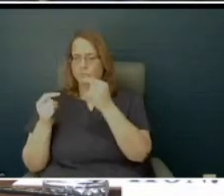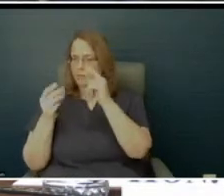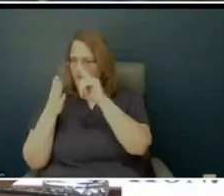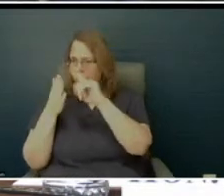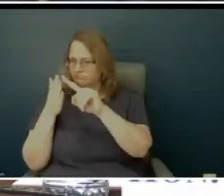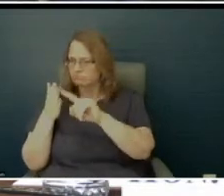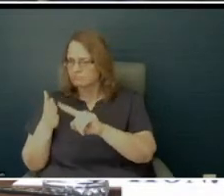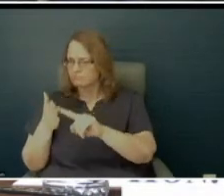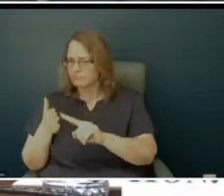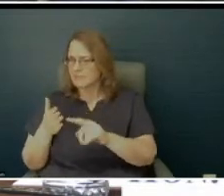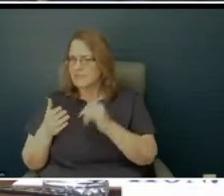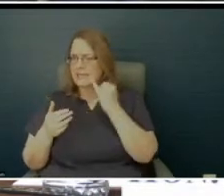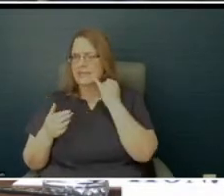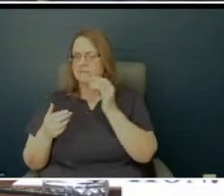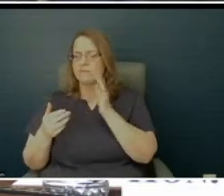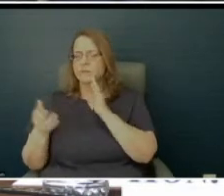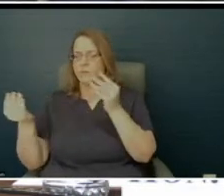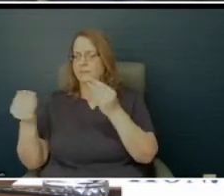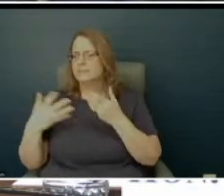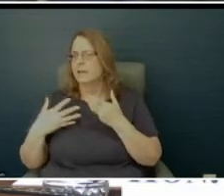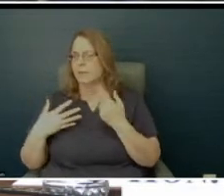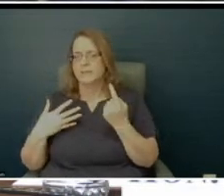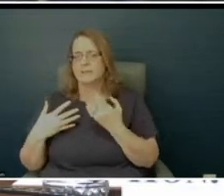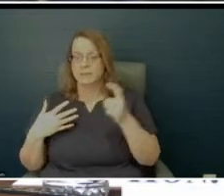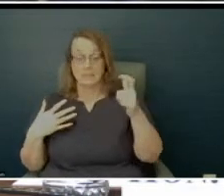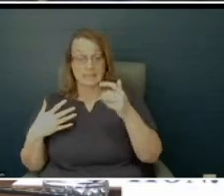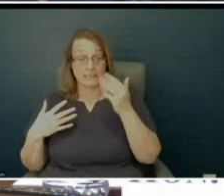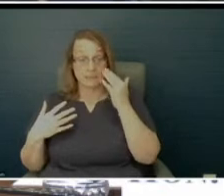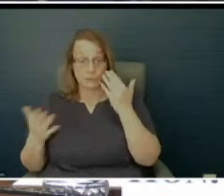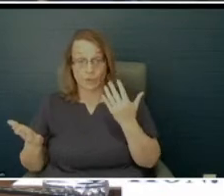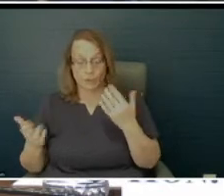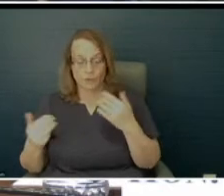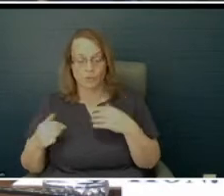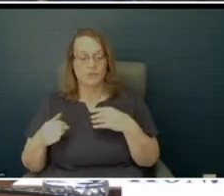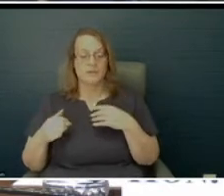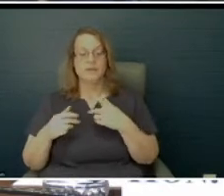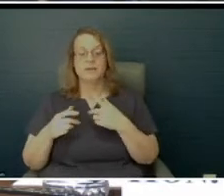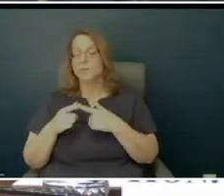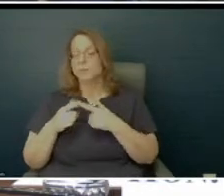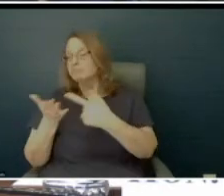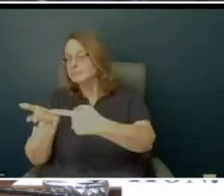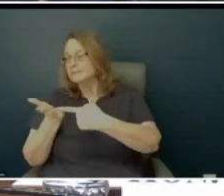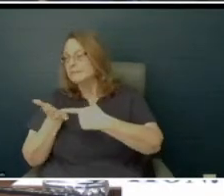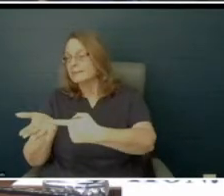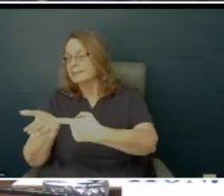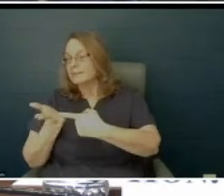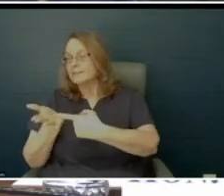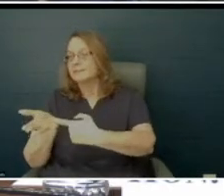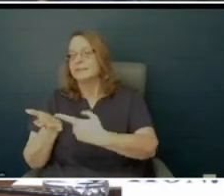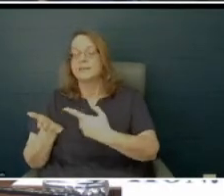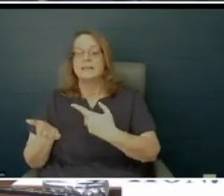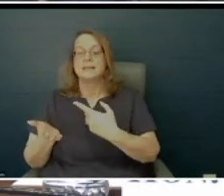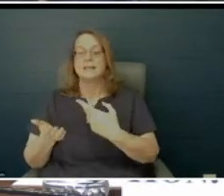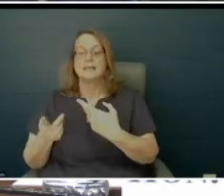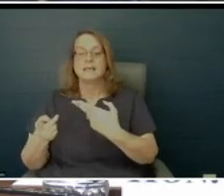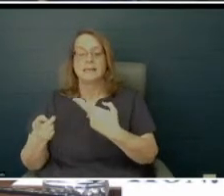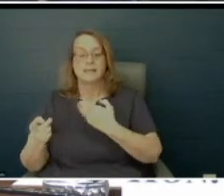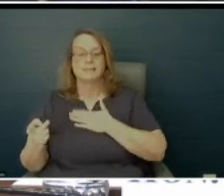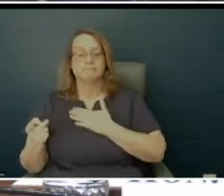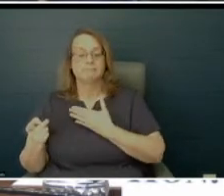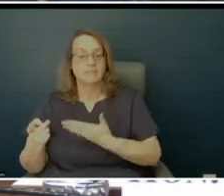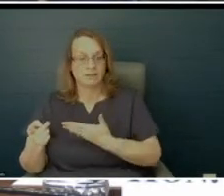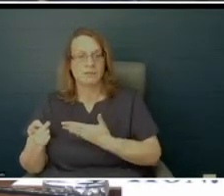share if there was something I ought to know. And after some back and forth, he acknowledged that shortly